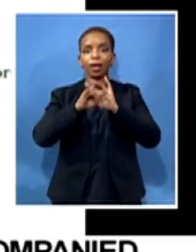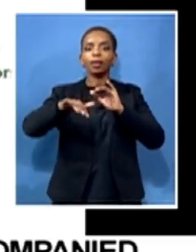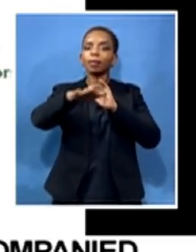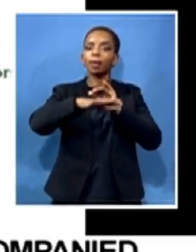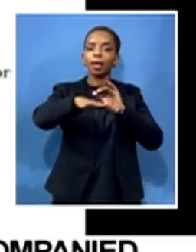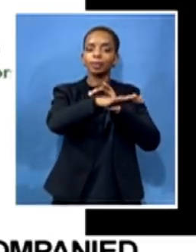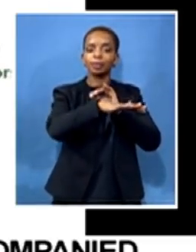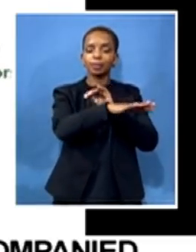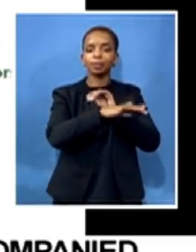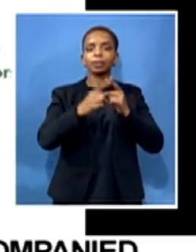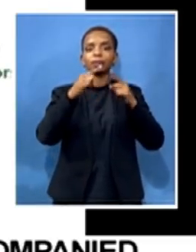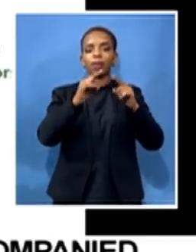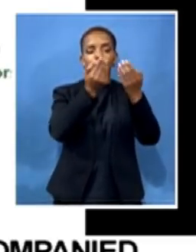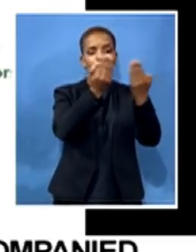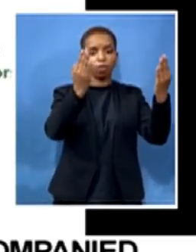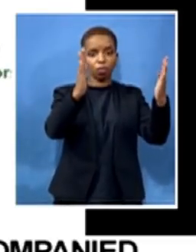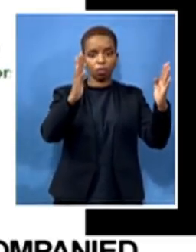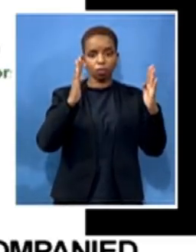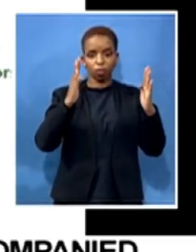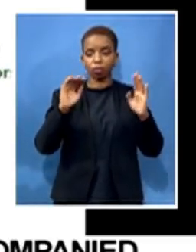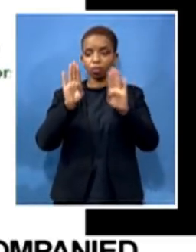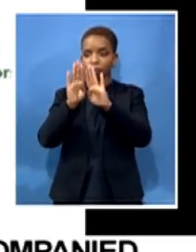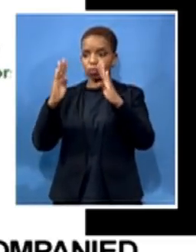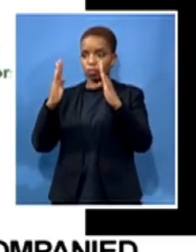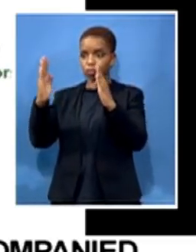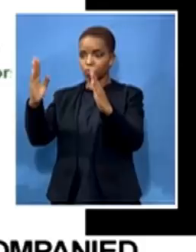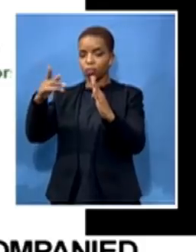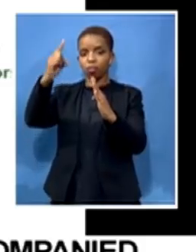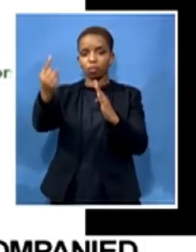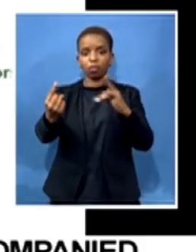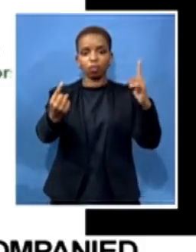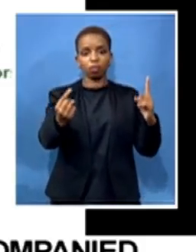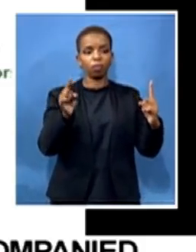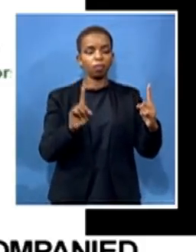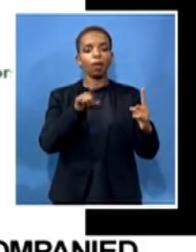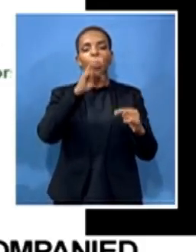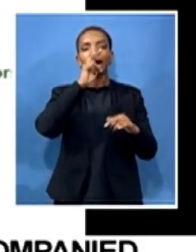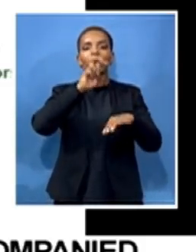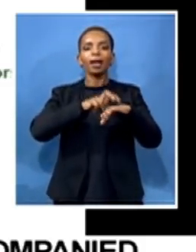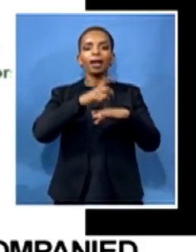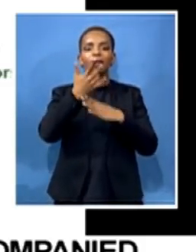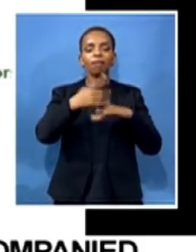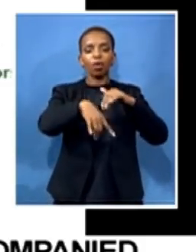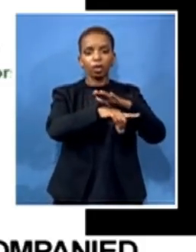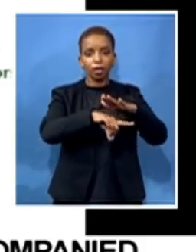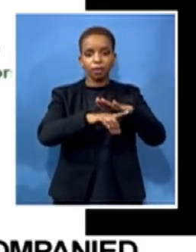which are needed in every district for those who cannot quarantine themselves at